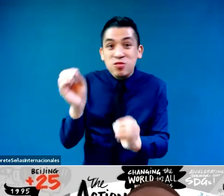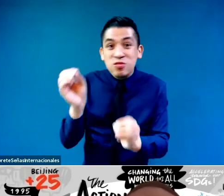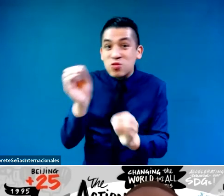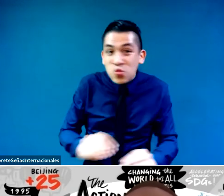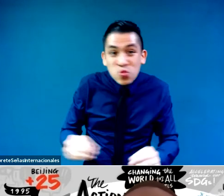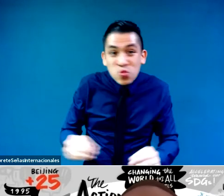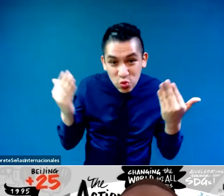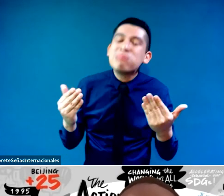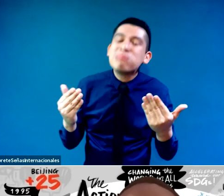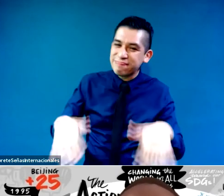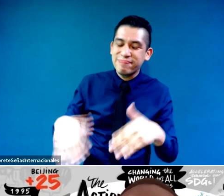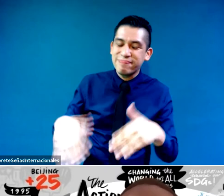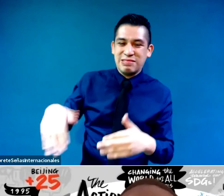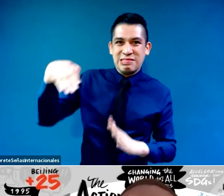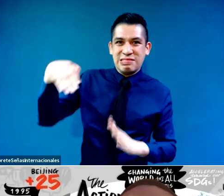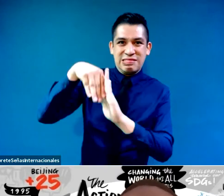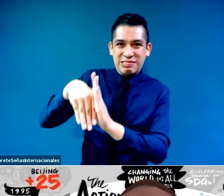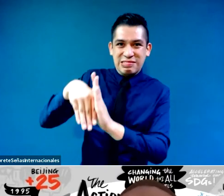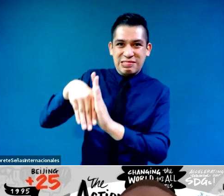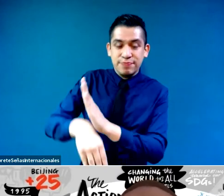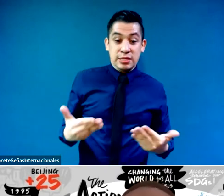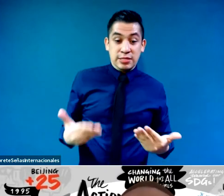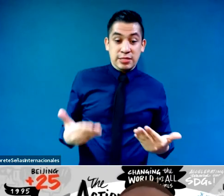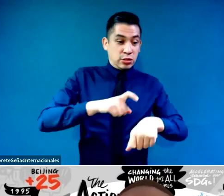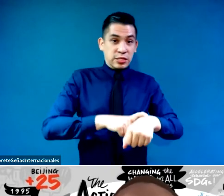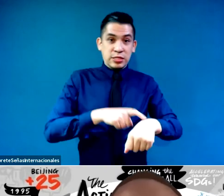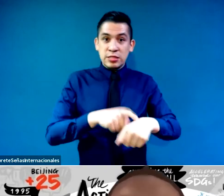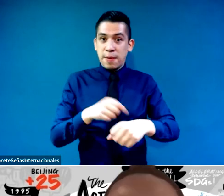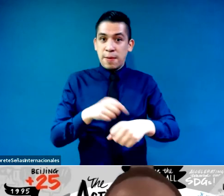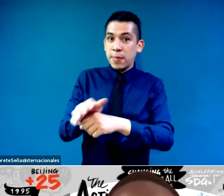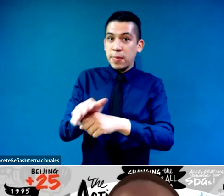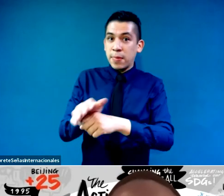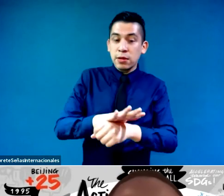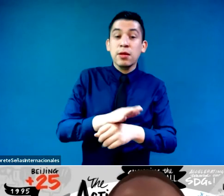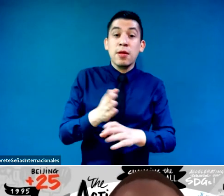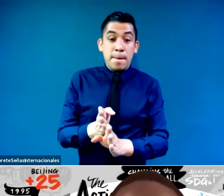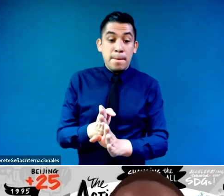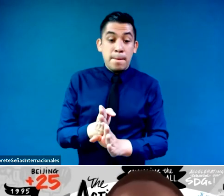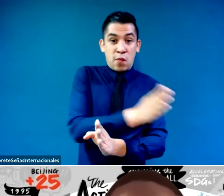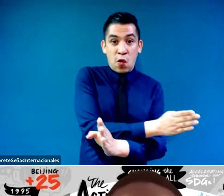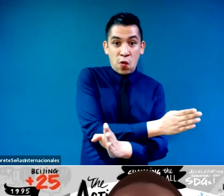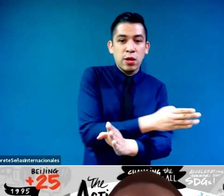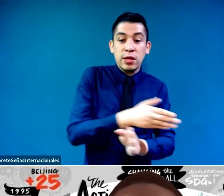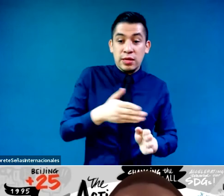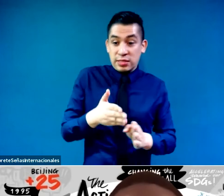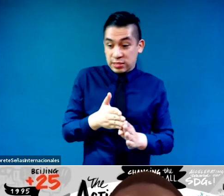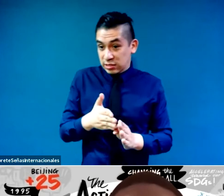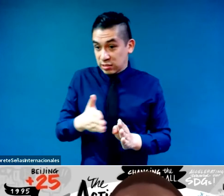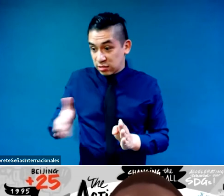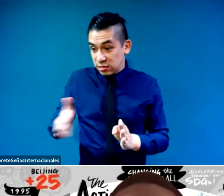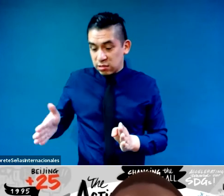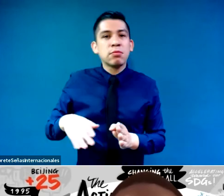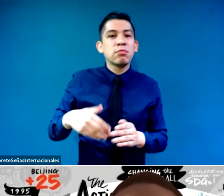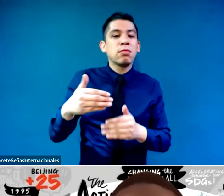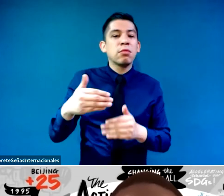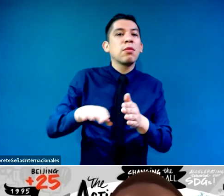pre-pandemic levels in some countries. This is not only disturbing, it is dangerous for the health of society and for